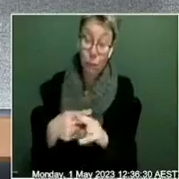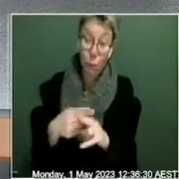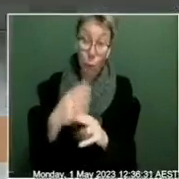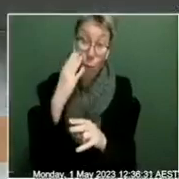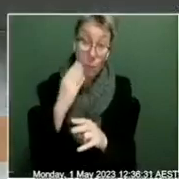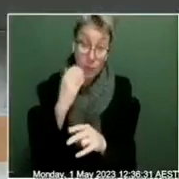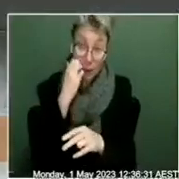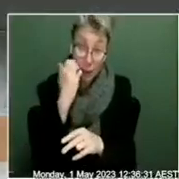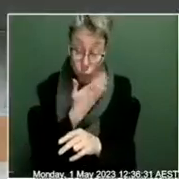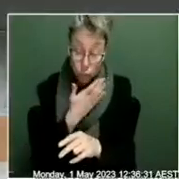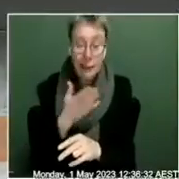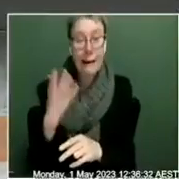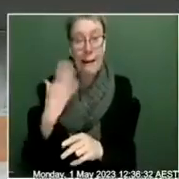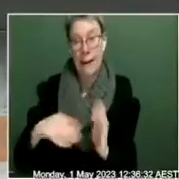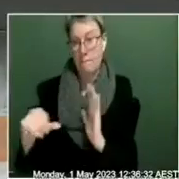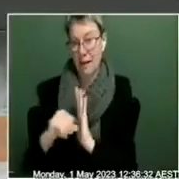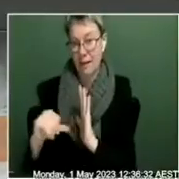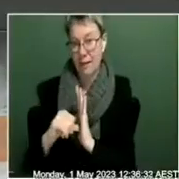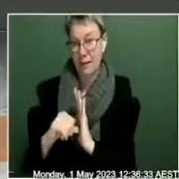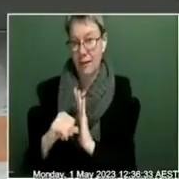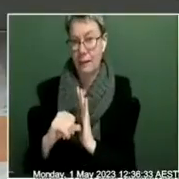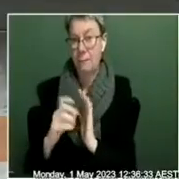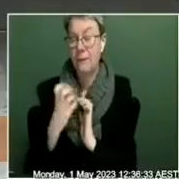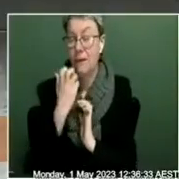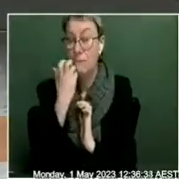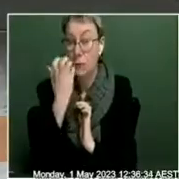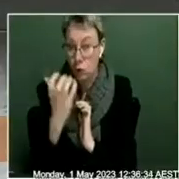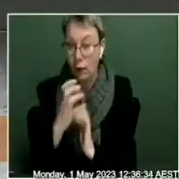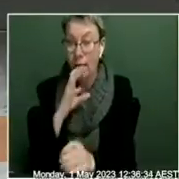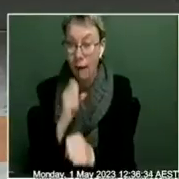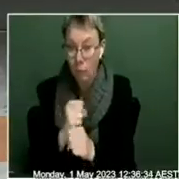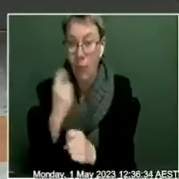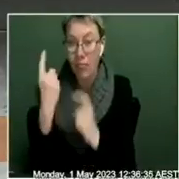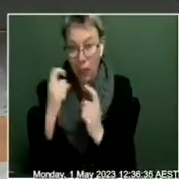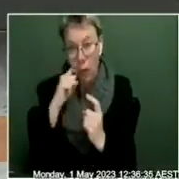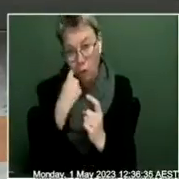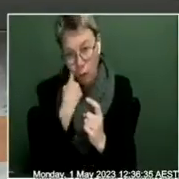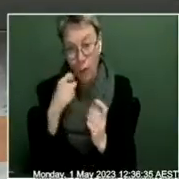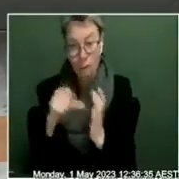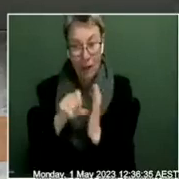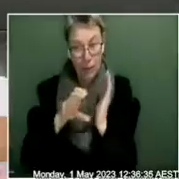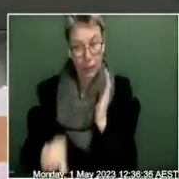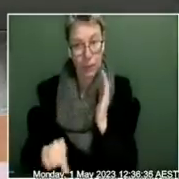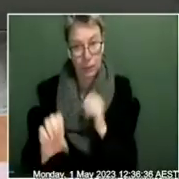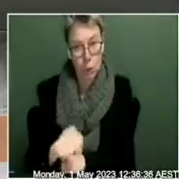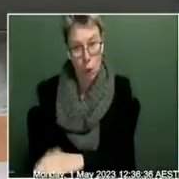Commissioners, those were the questions that I had for these witnesses. Yeah, I'm just looking at